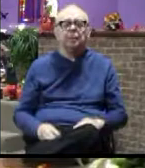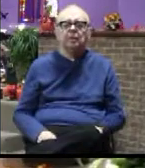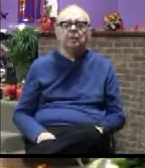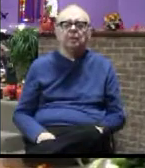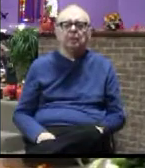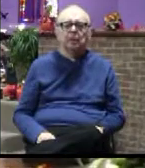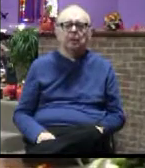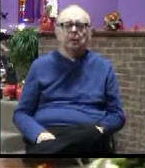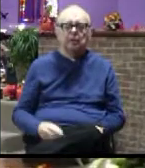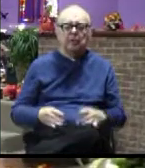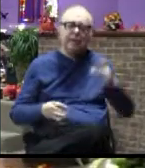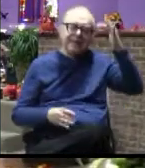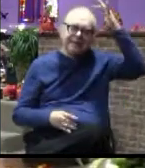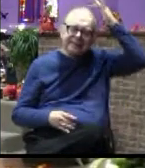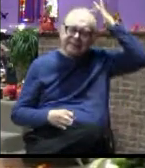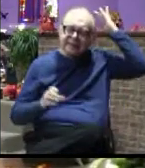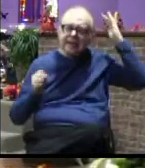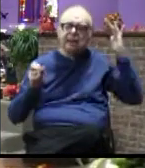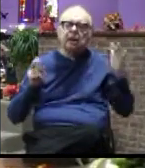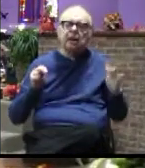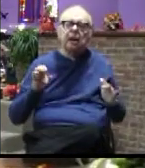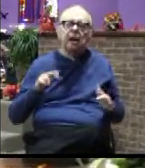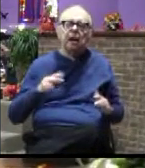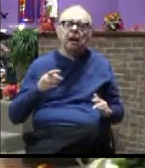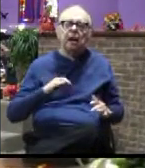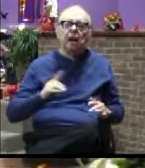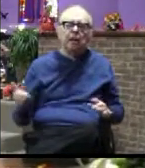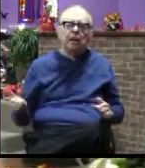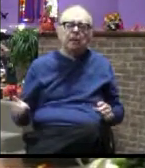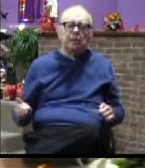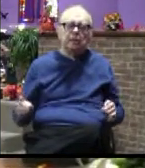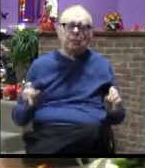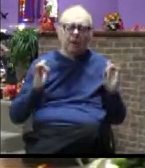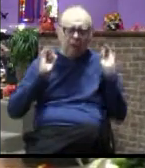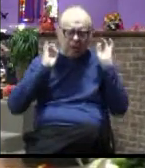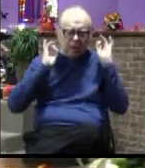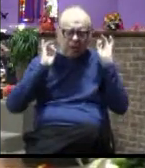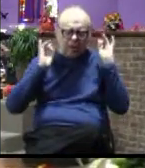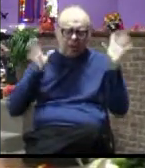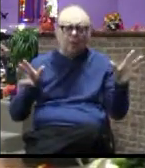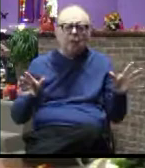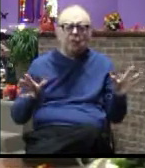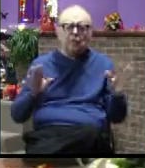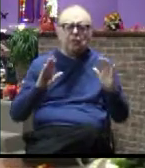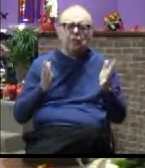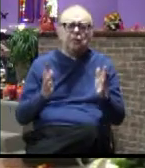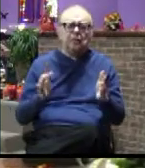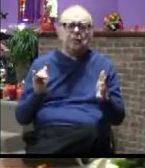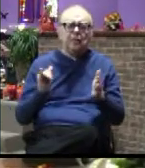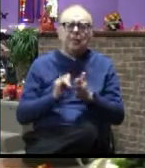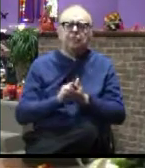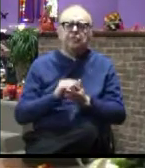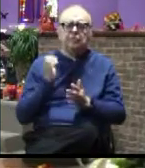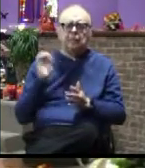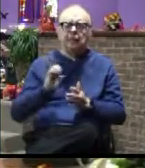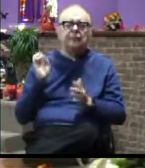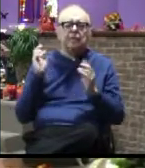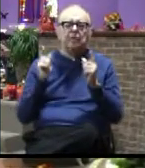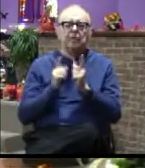of skinheads. They were the most notorious group of skinheads that you could ever meet.